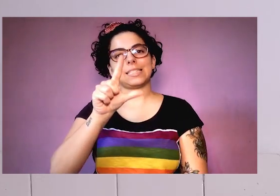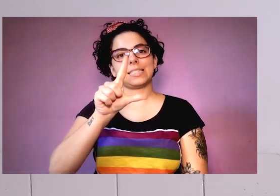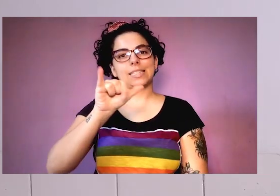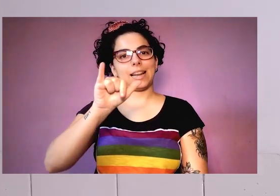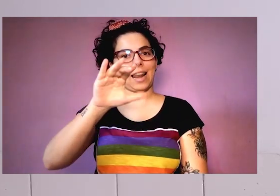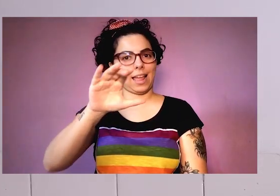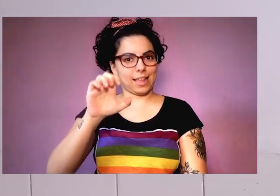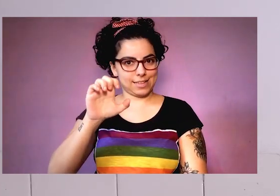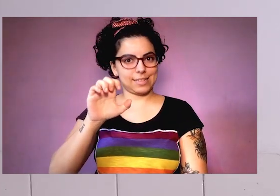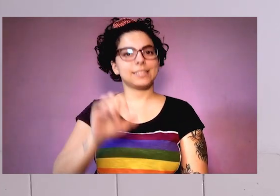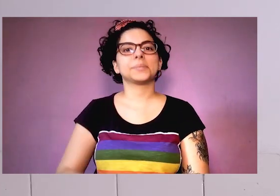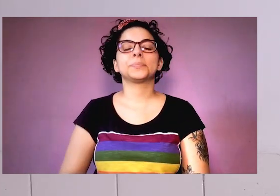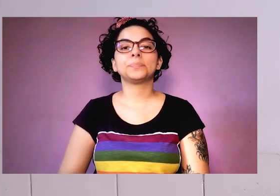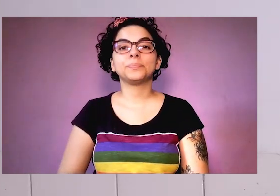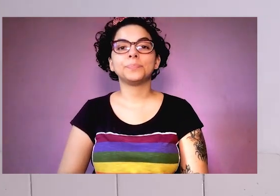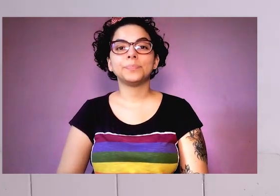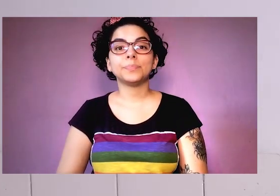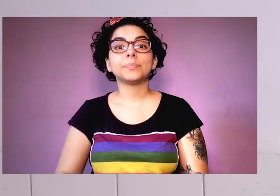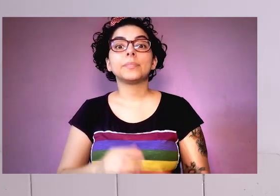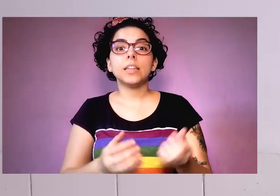Repeat, slice.